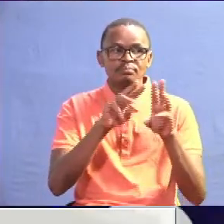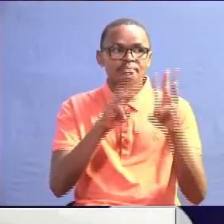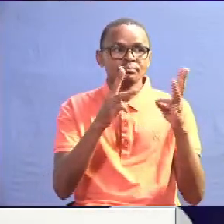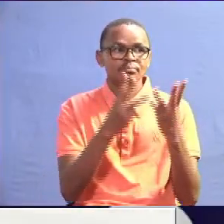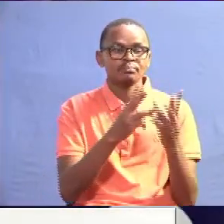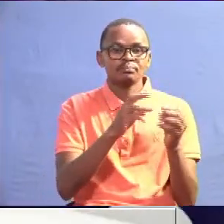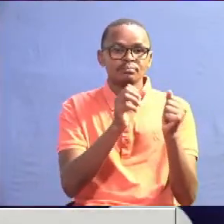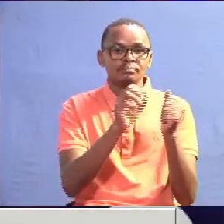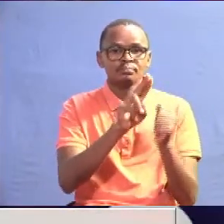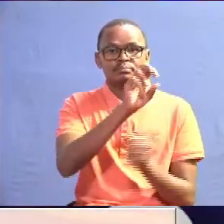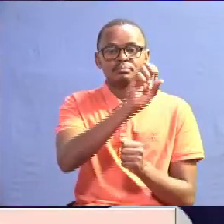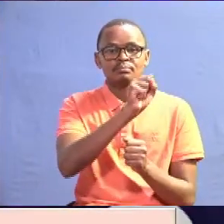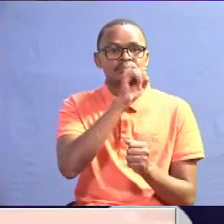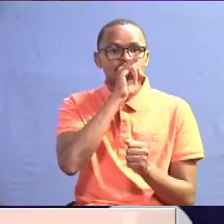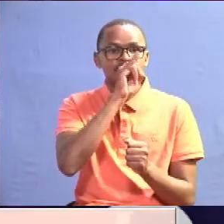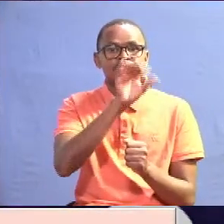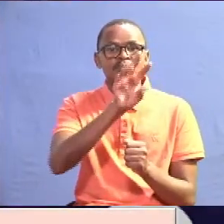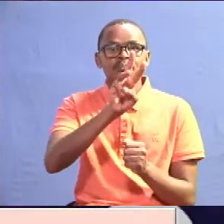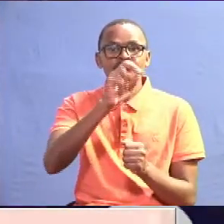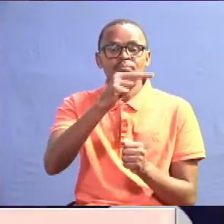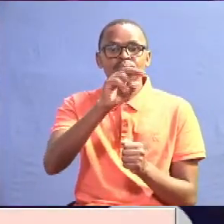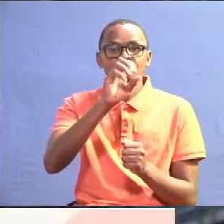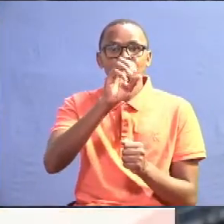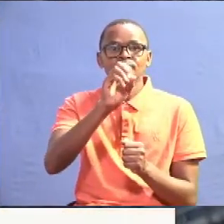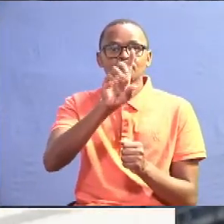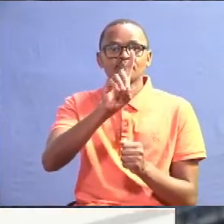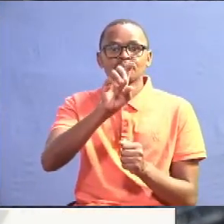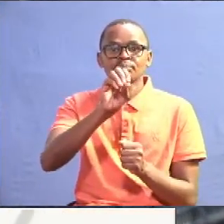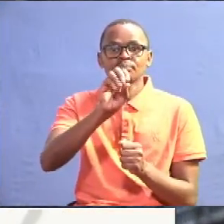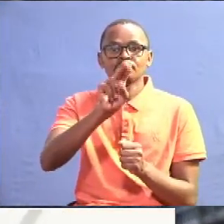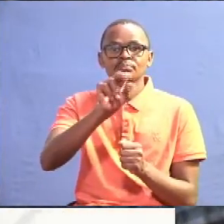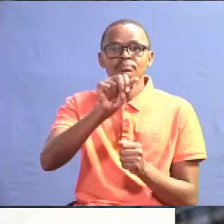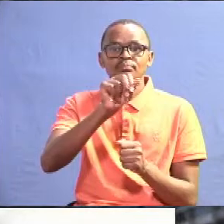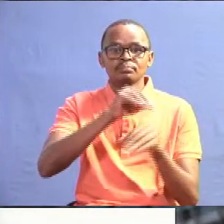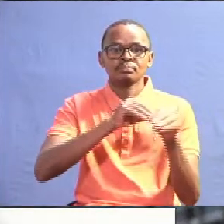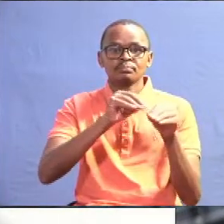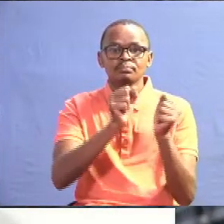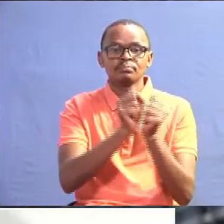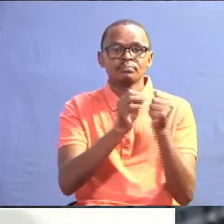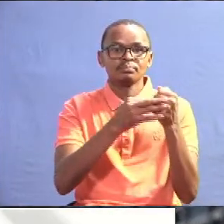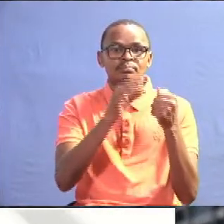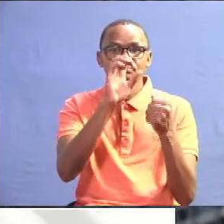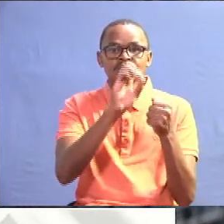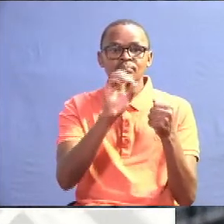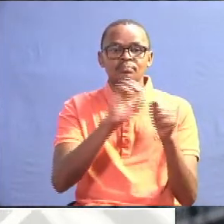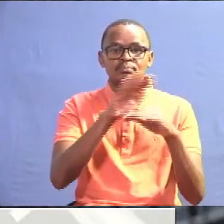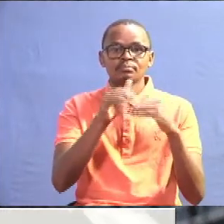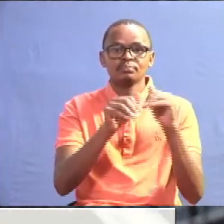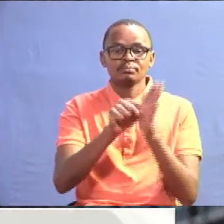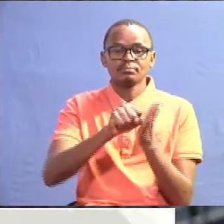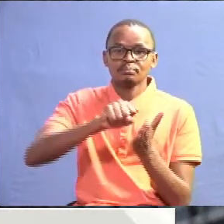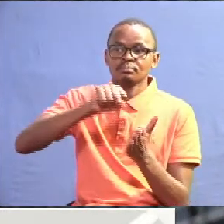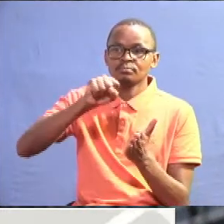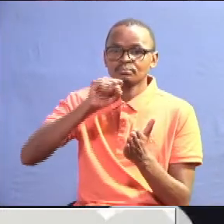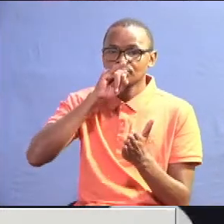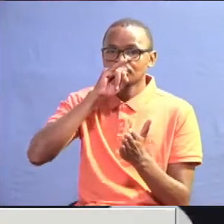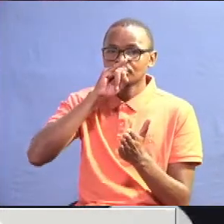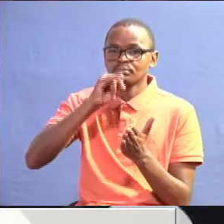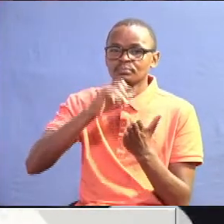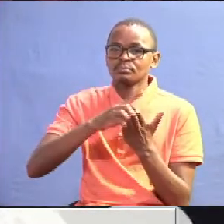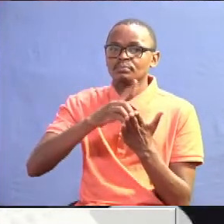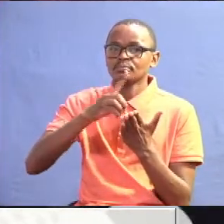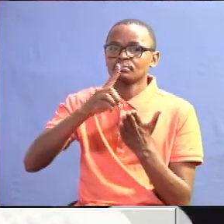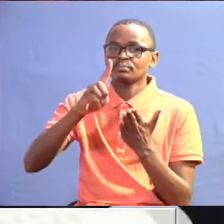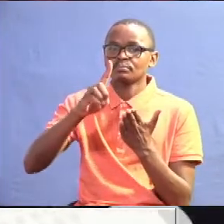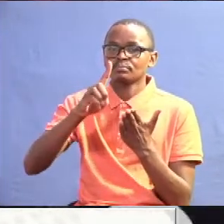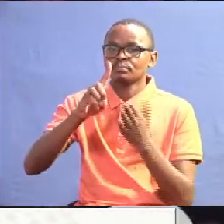The United States is the WHO's largest donor, contributing around 18% of its overall budget. Its departure could